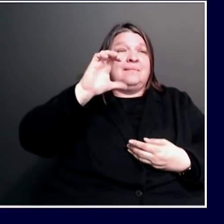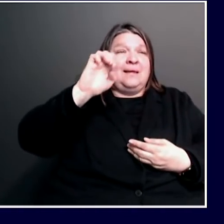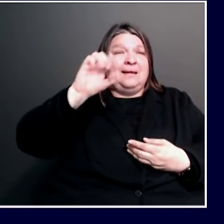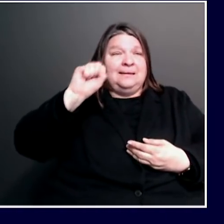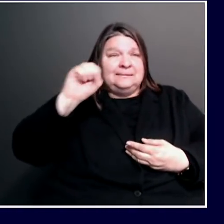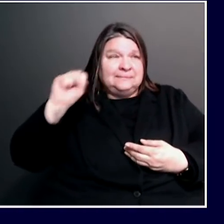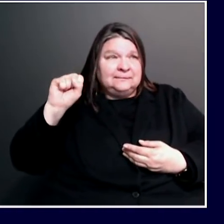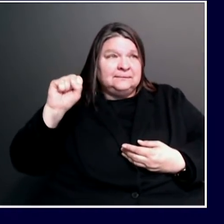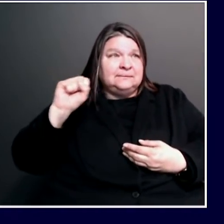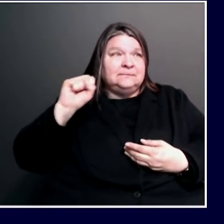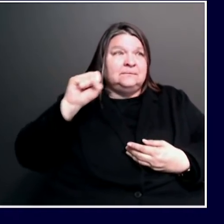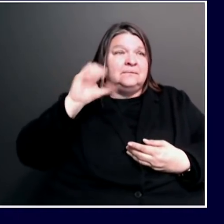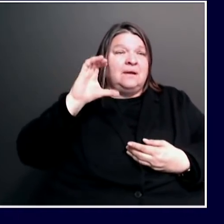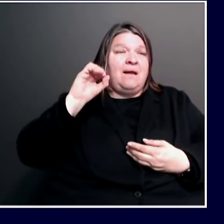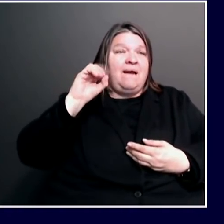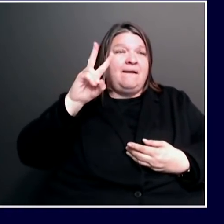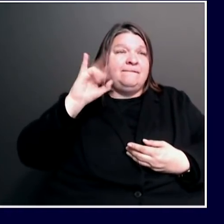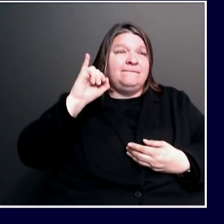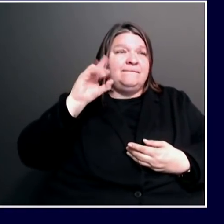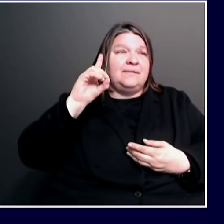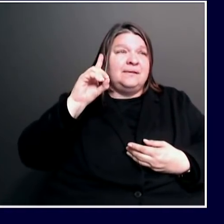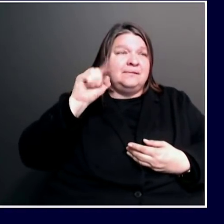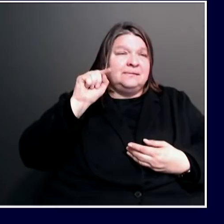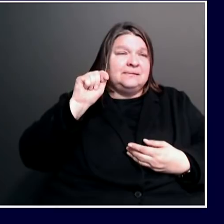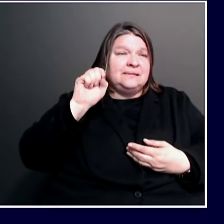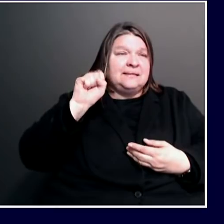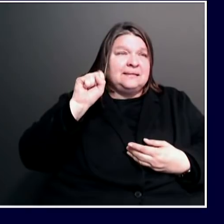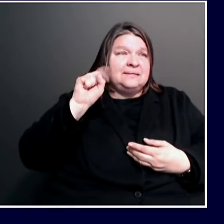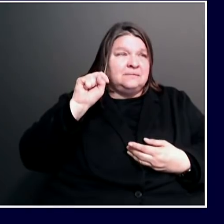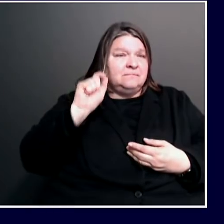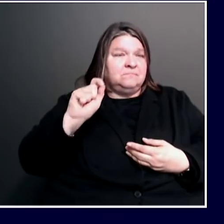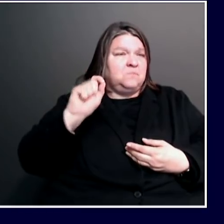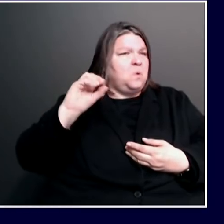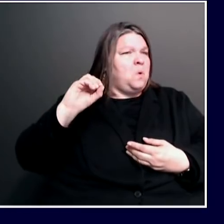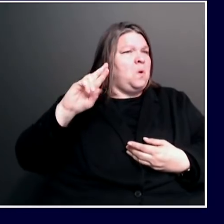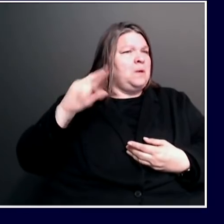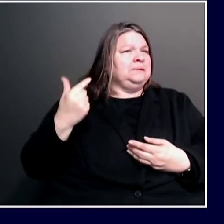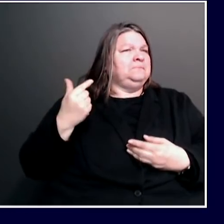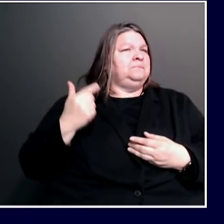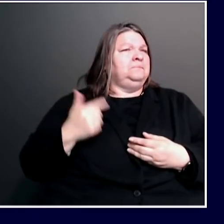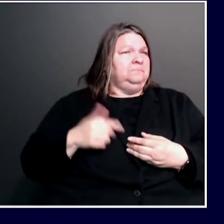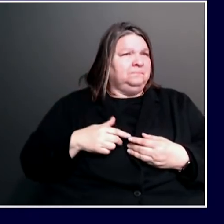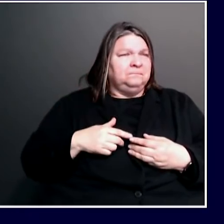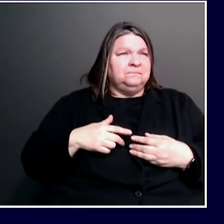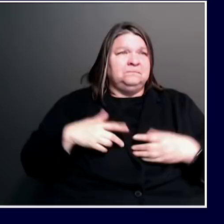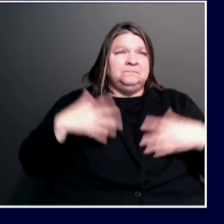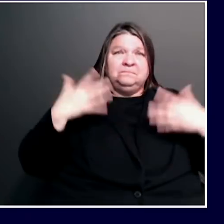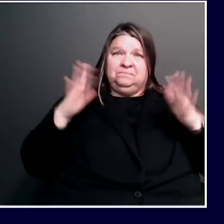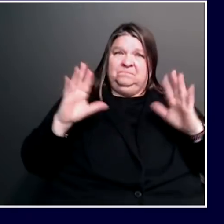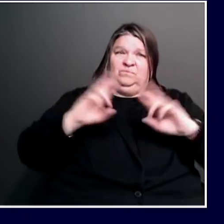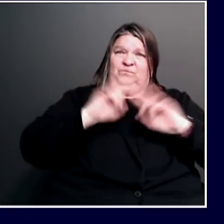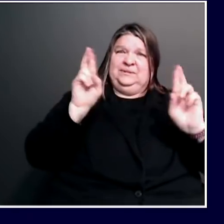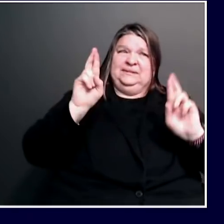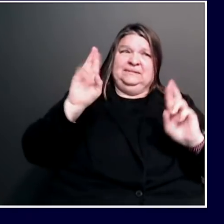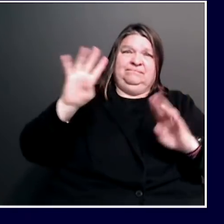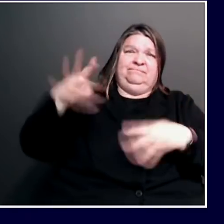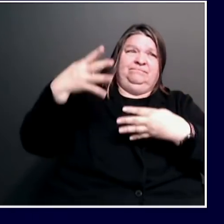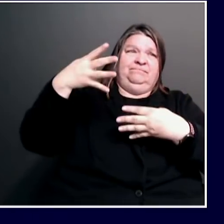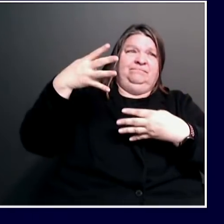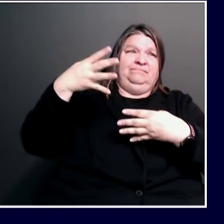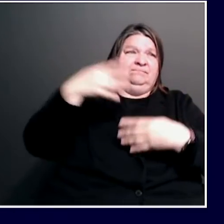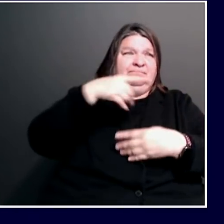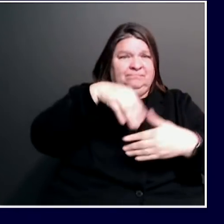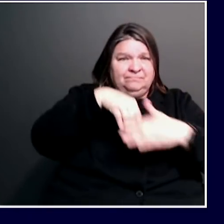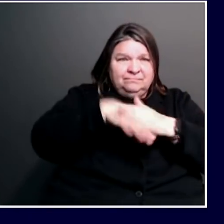www.accesscovidtests.org, and plug in your zip code. You can see if you're eligible for this. But we will evaluate it. We will, if successful, expand it and continue